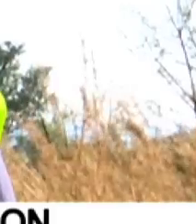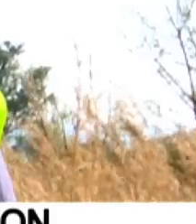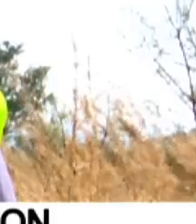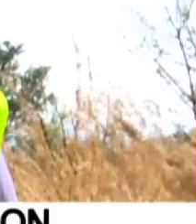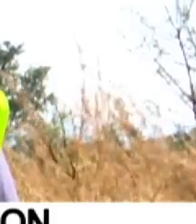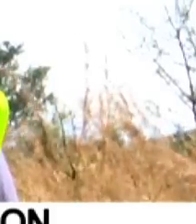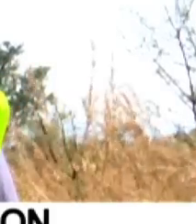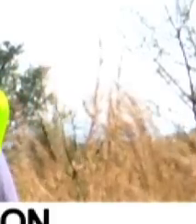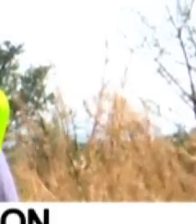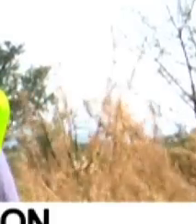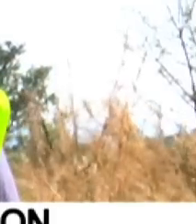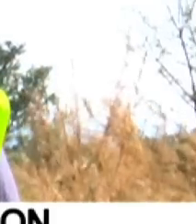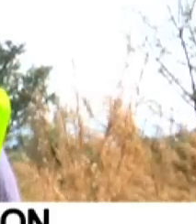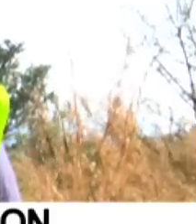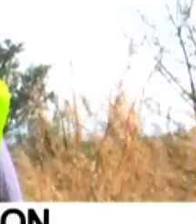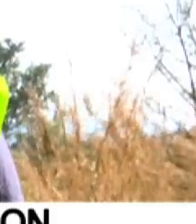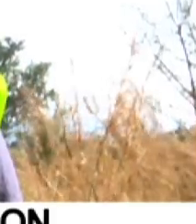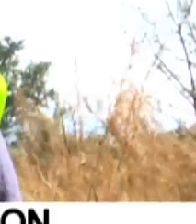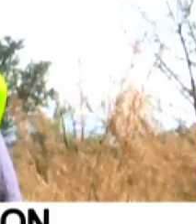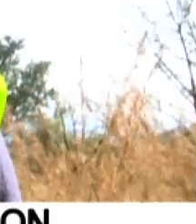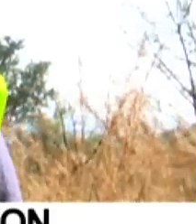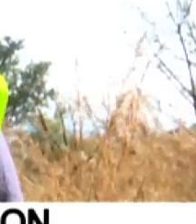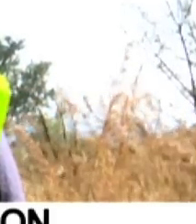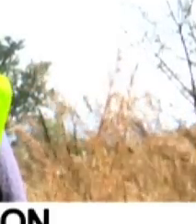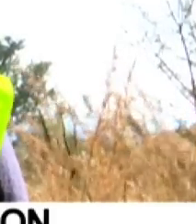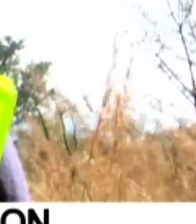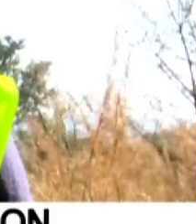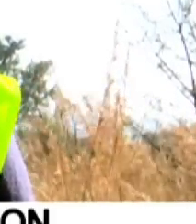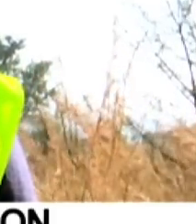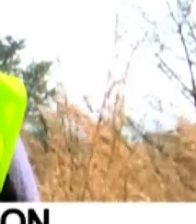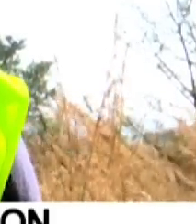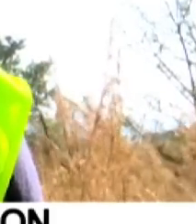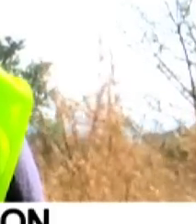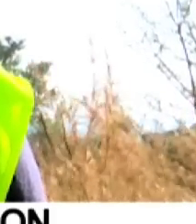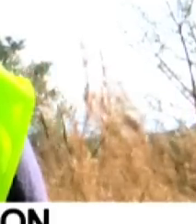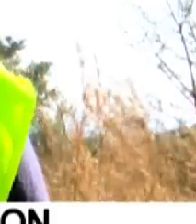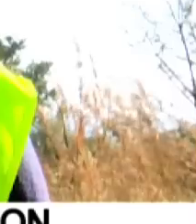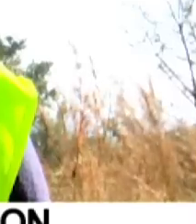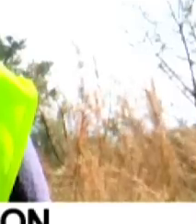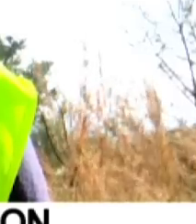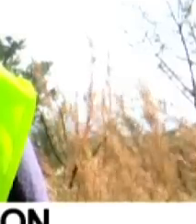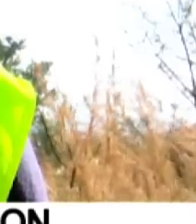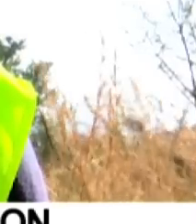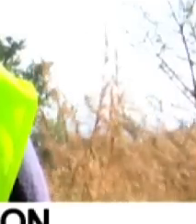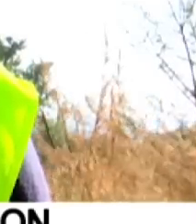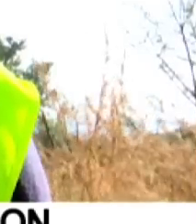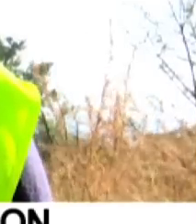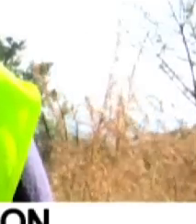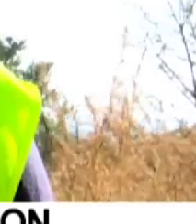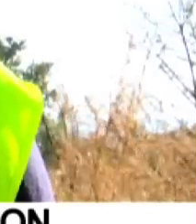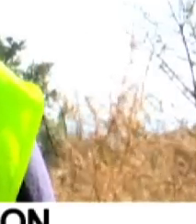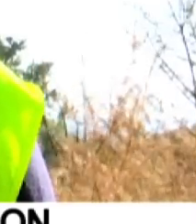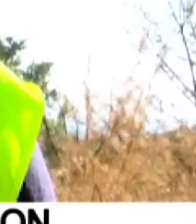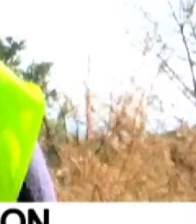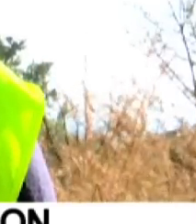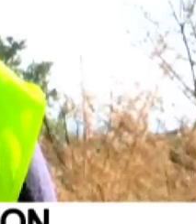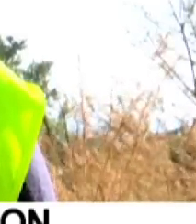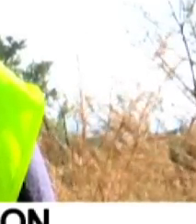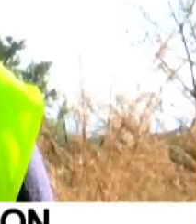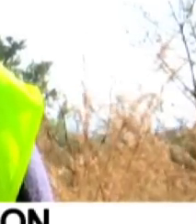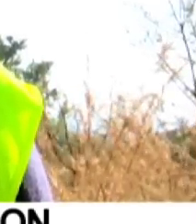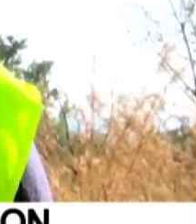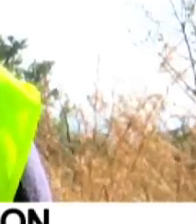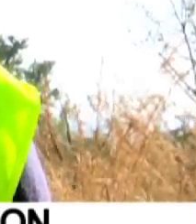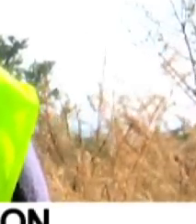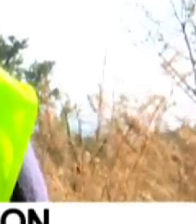crime scene, what exactly transpired? Yeah, look, it is unclear at the moment. The accident occurred in